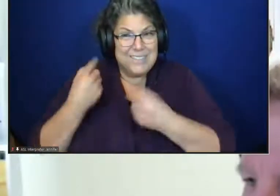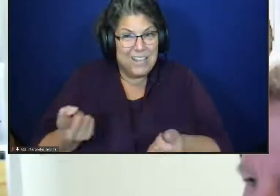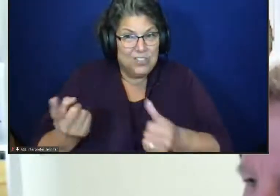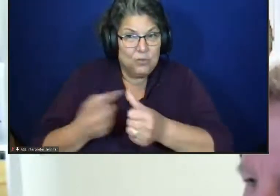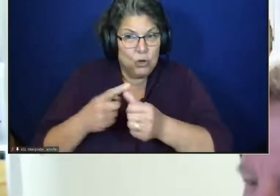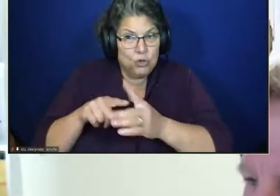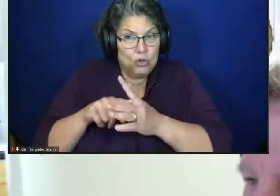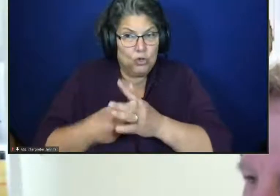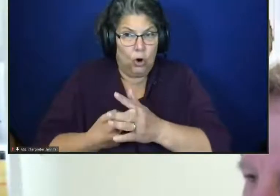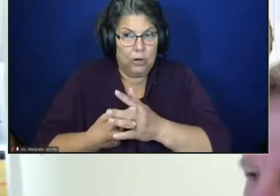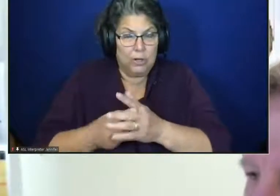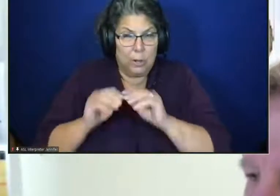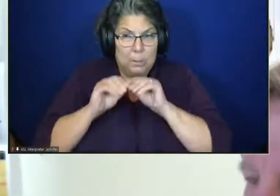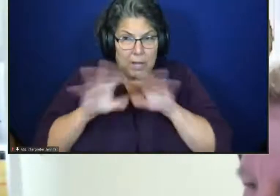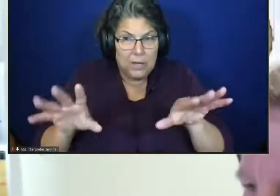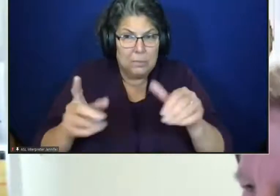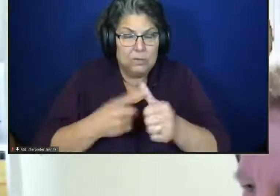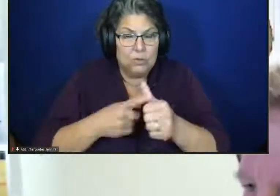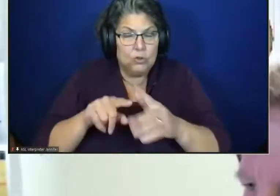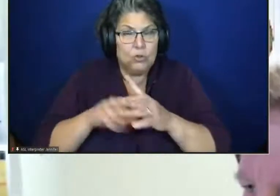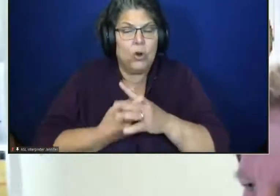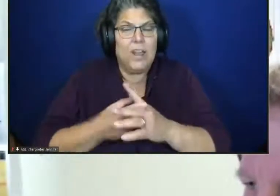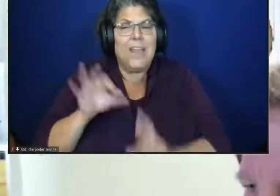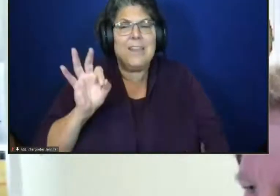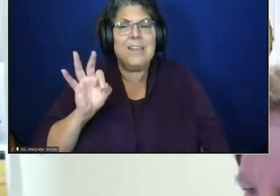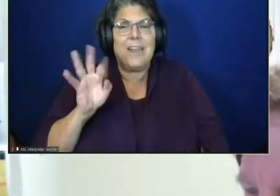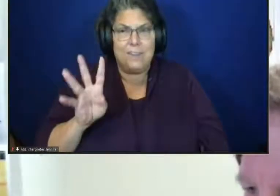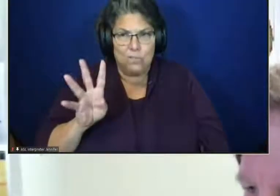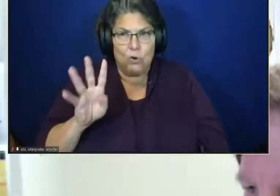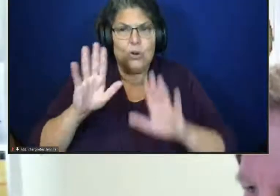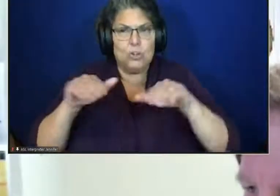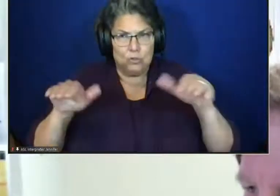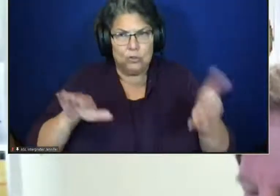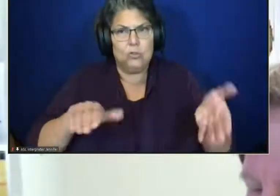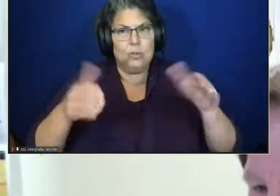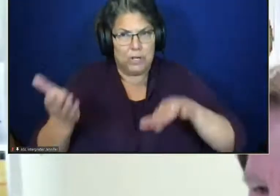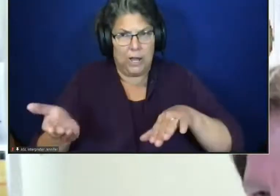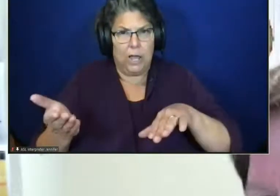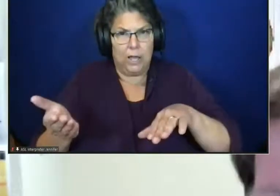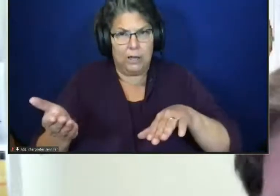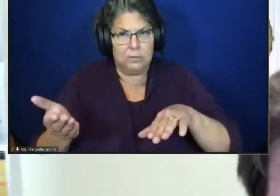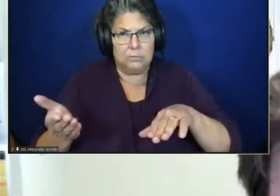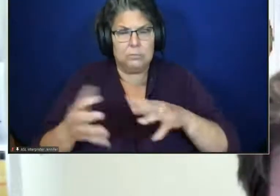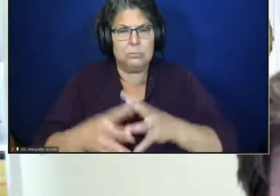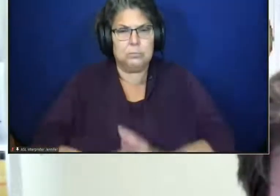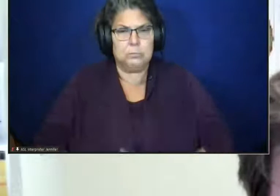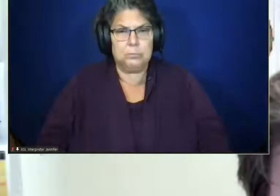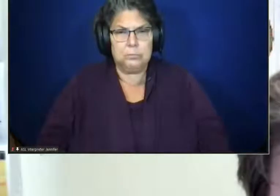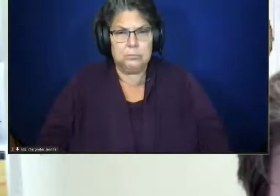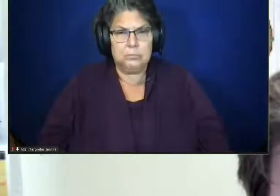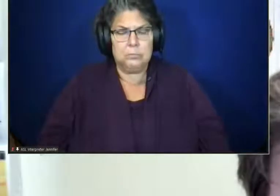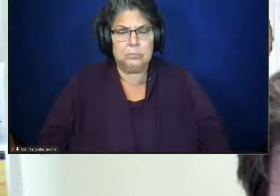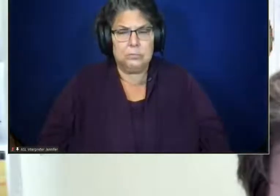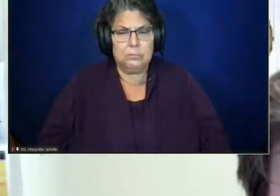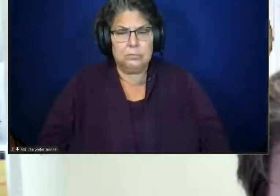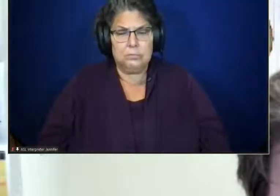of the pandemic, 94 people have died. 94 children have died.